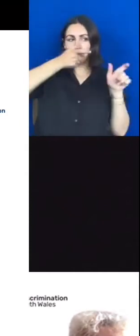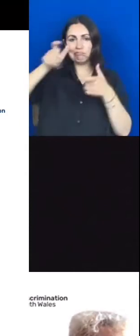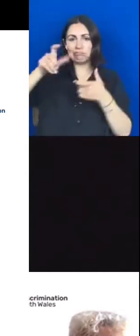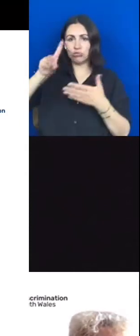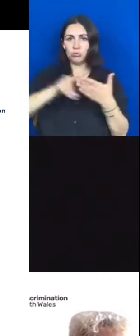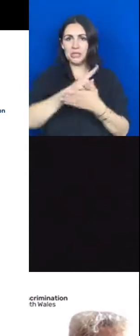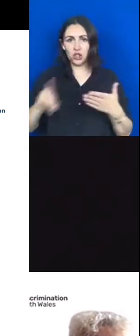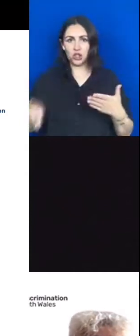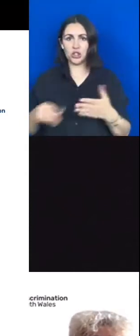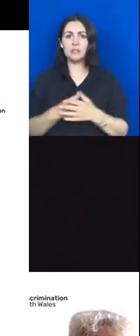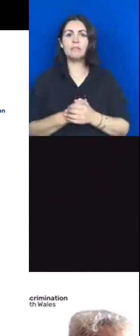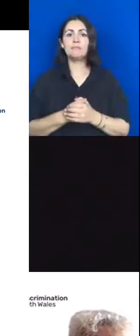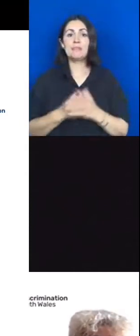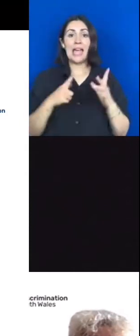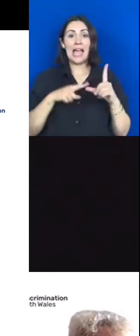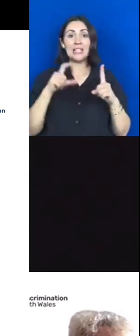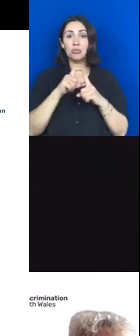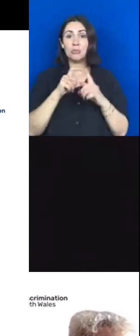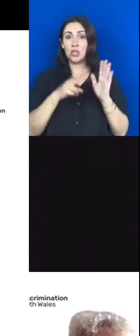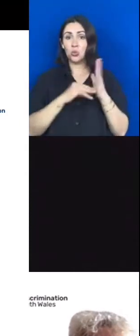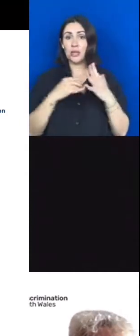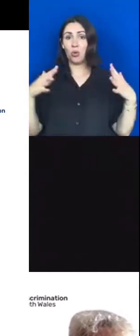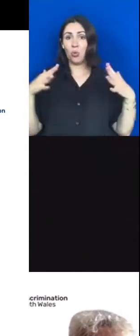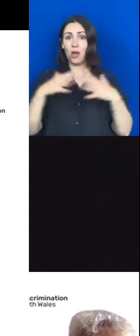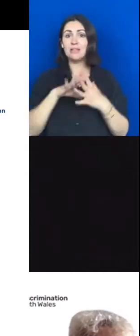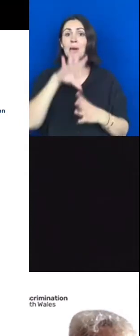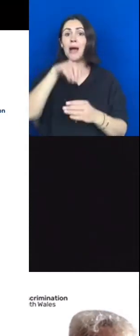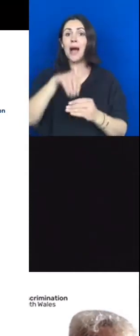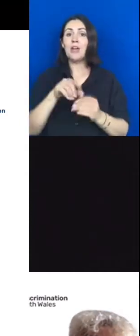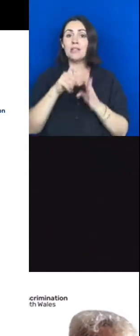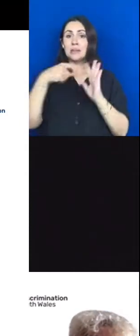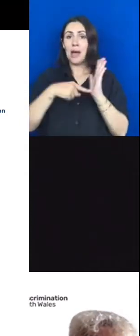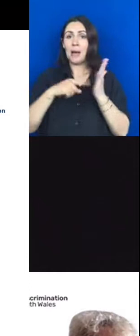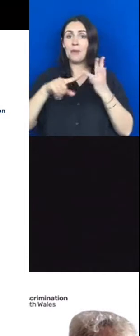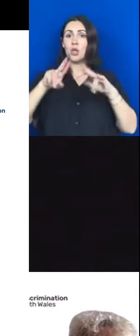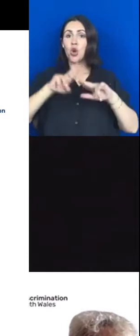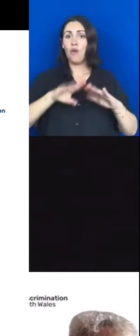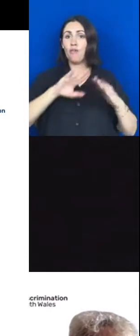Anti-Discrimination New South Wales is part of the Department of Communities and Justice.